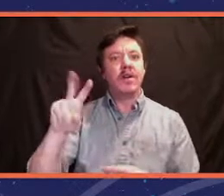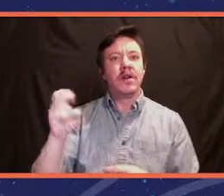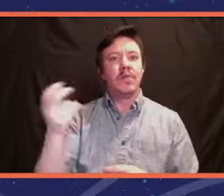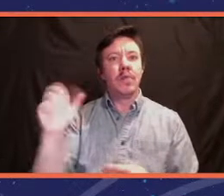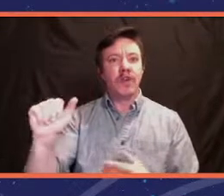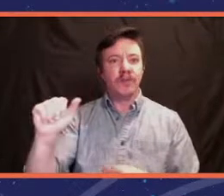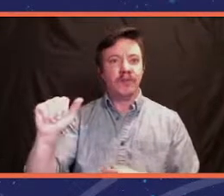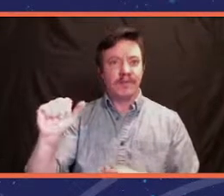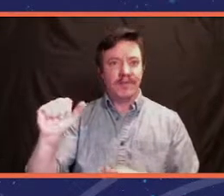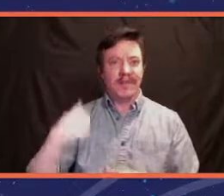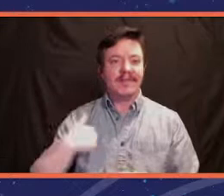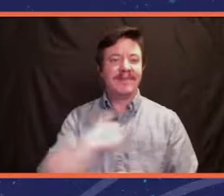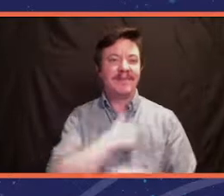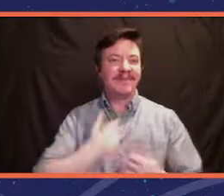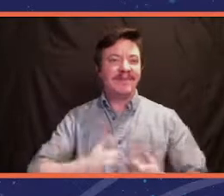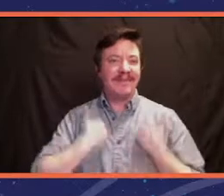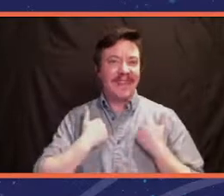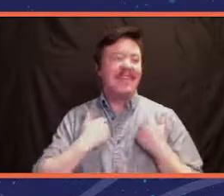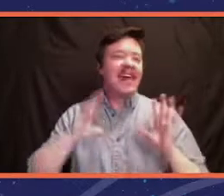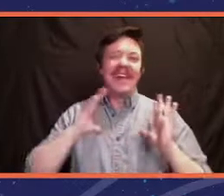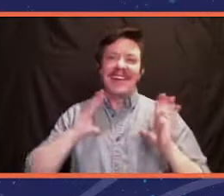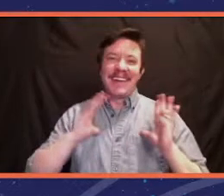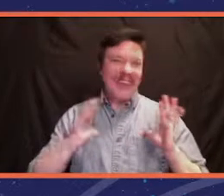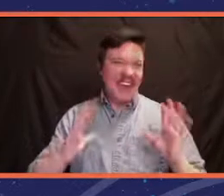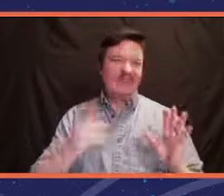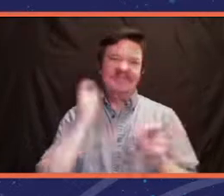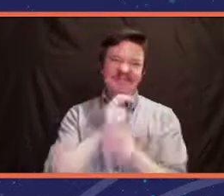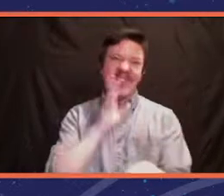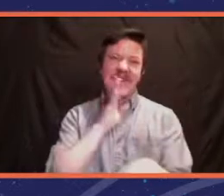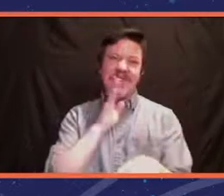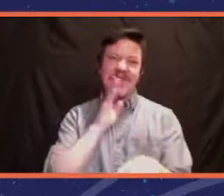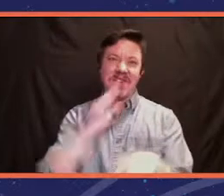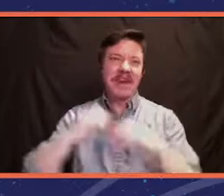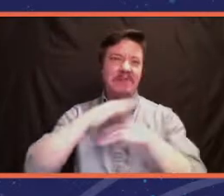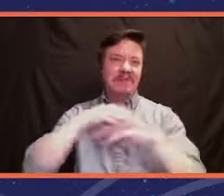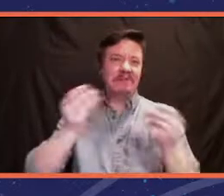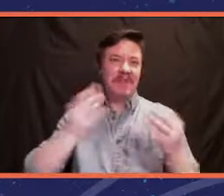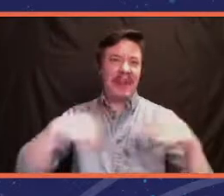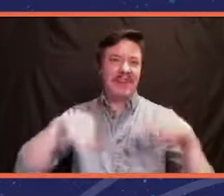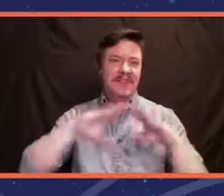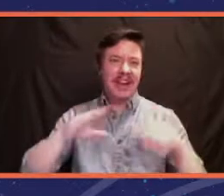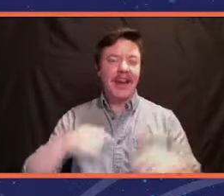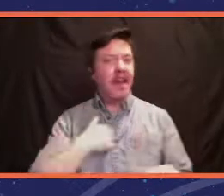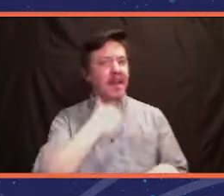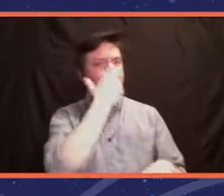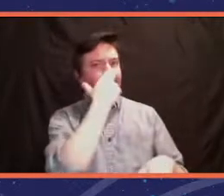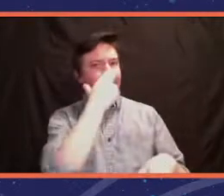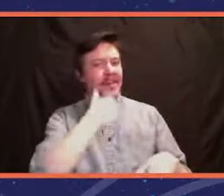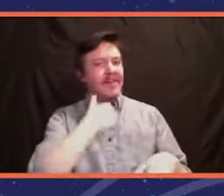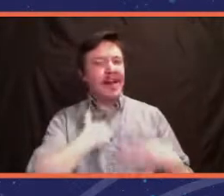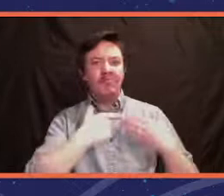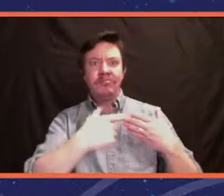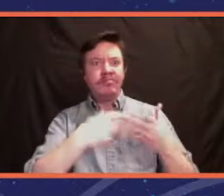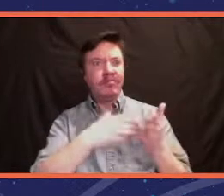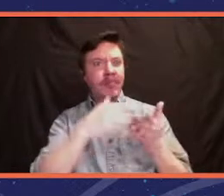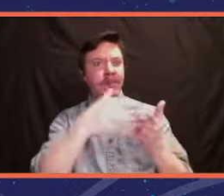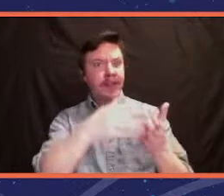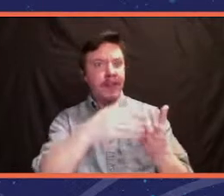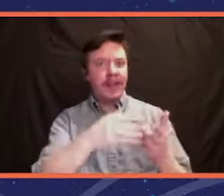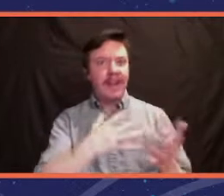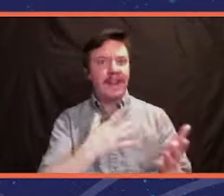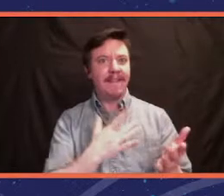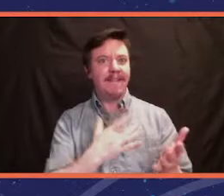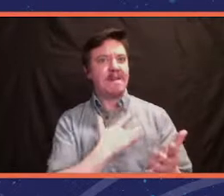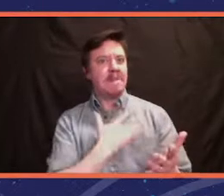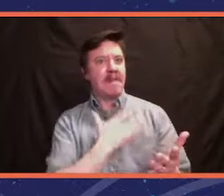Aquas, Chesne. It's okay. It's always a mouthful. No, you know what's so funny is we talk about this all the time, and I feel like I've heard you say it to me so